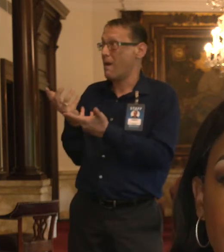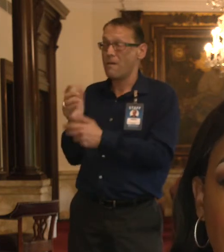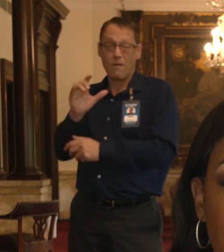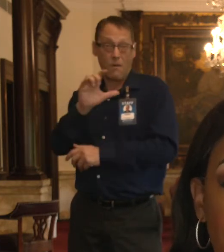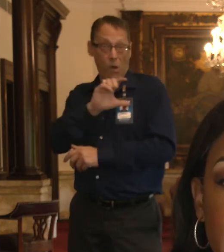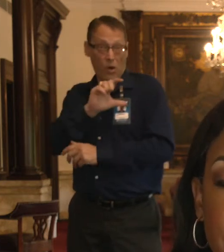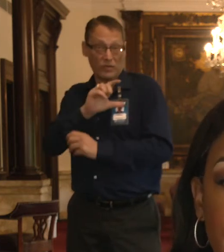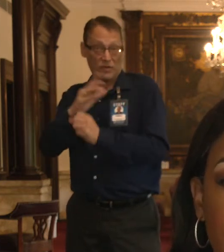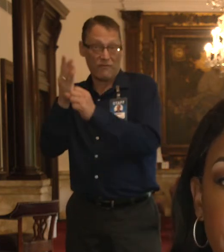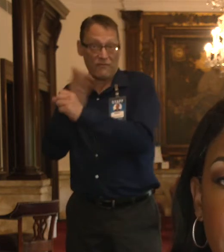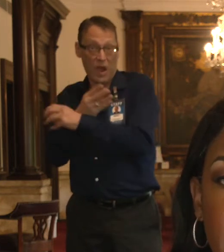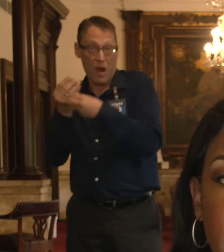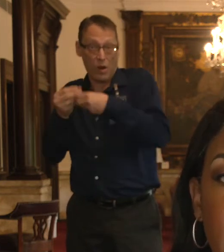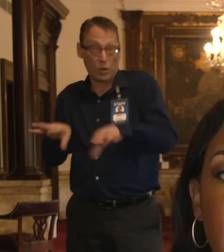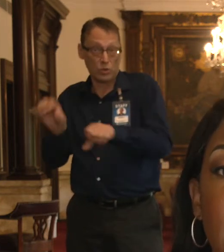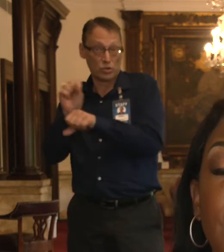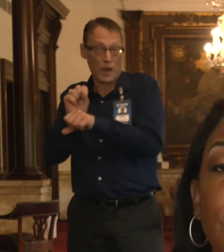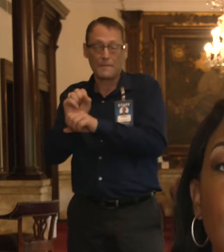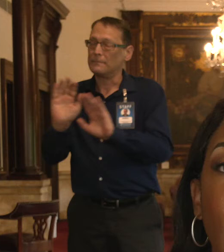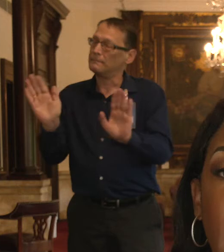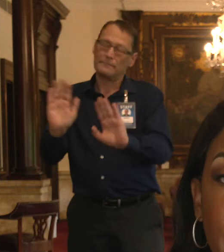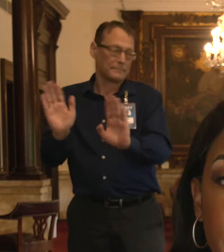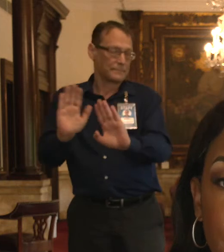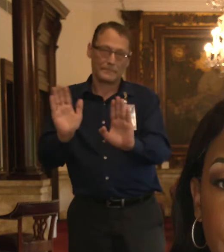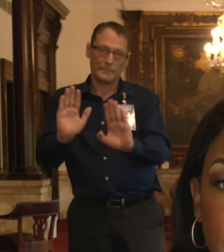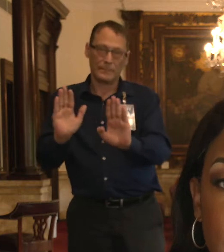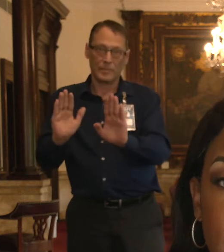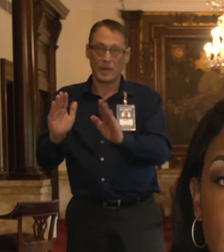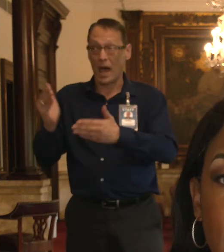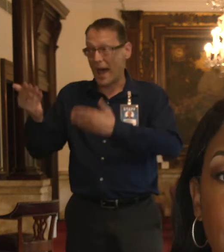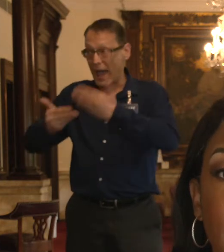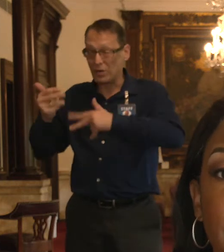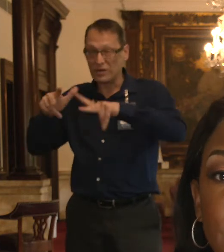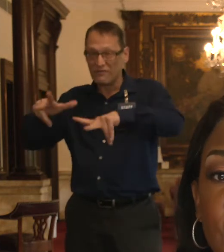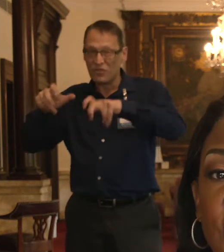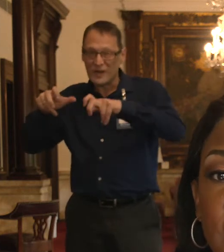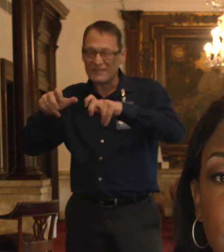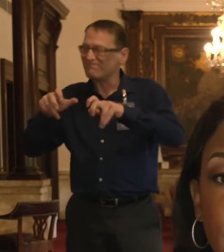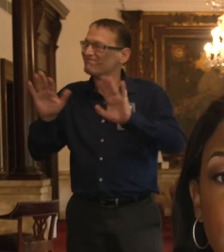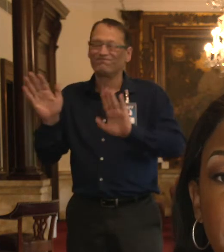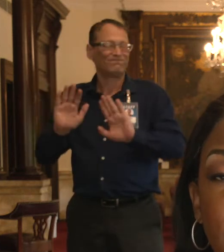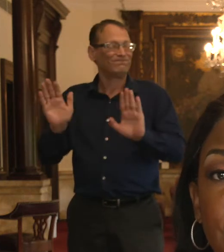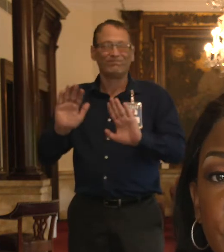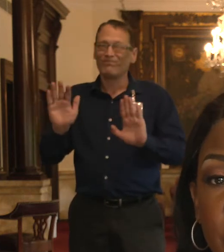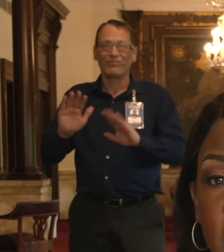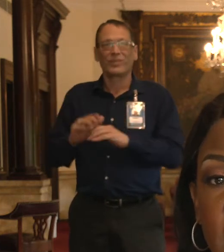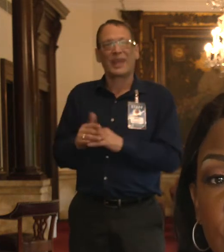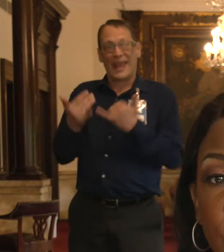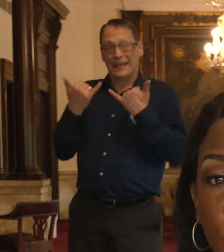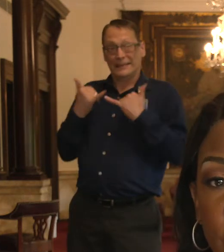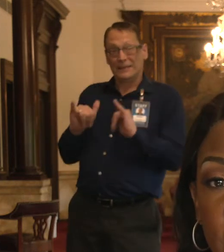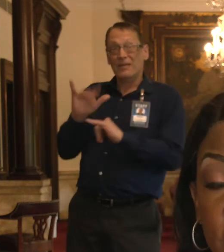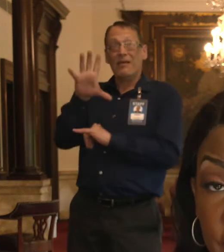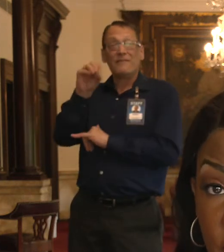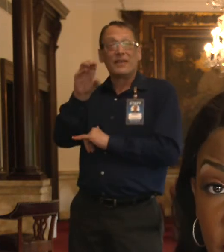lose their jobs from this budget amendment, and there's no hiring freeze. The budget still leaves about 50